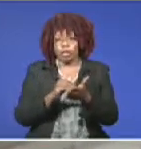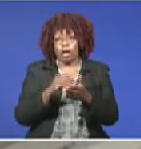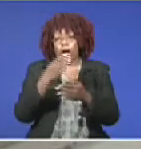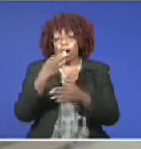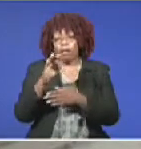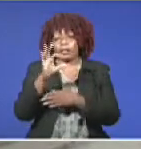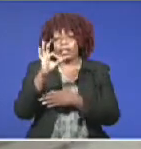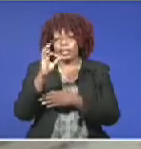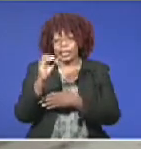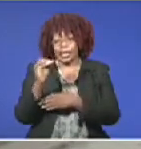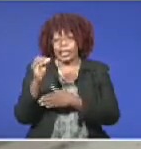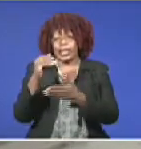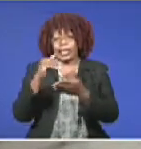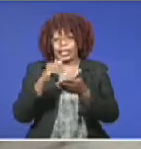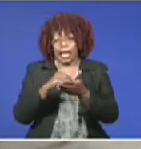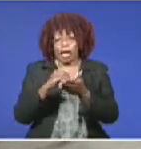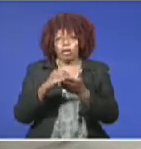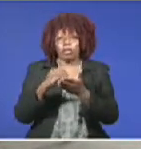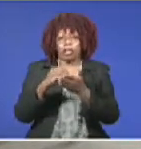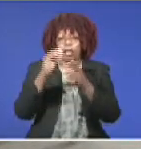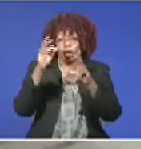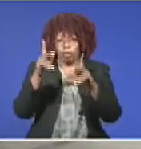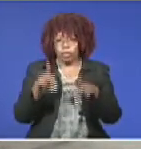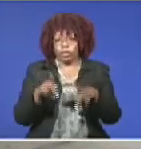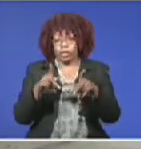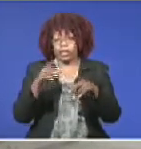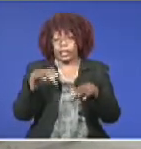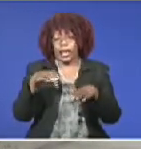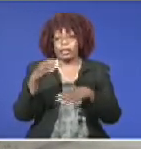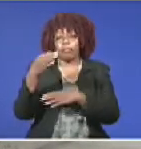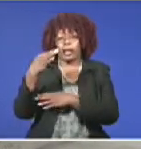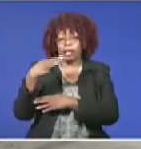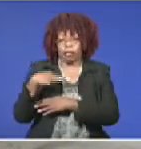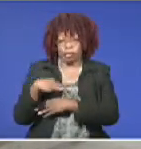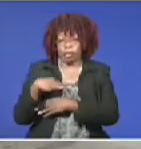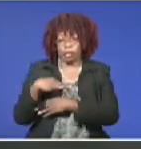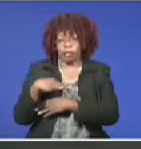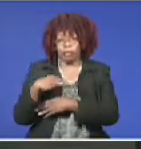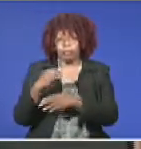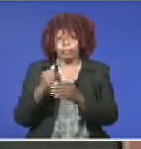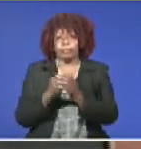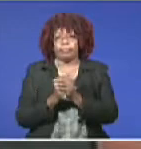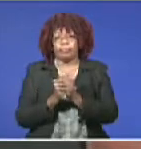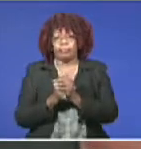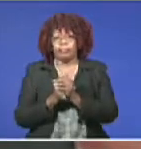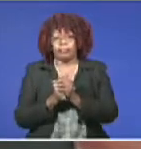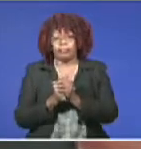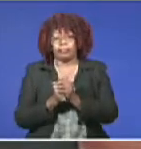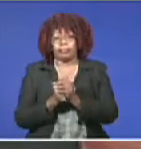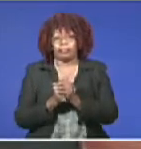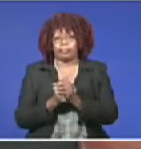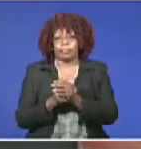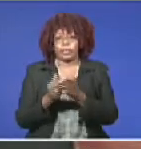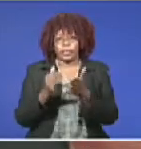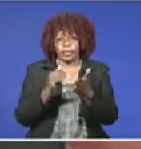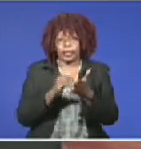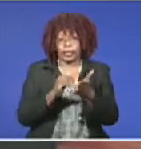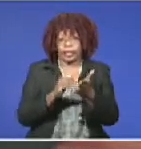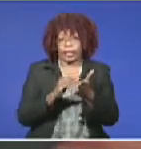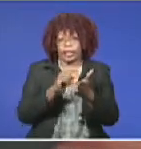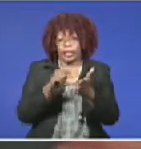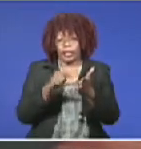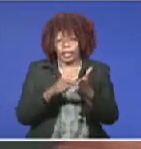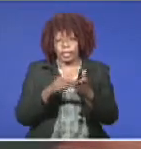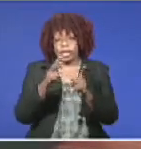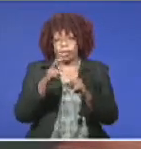90,000 BPL residential customers will now benefit. Can't take it up no more. Again, this will